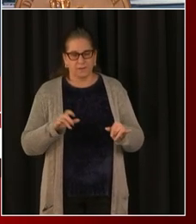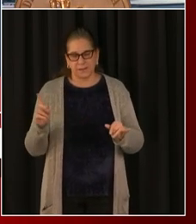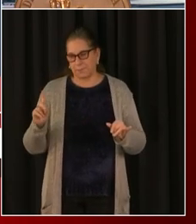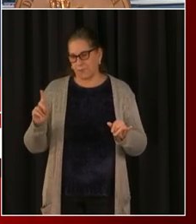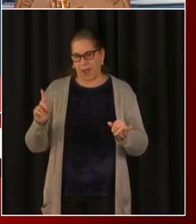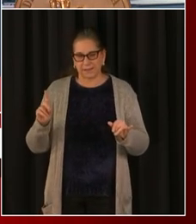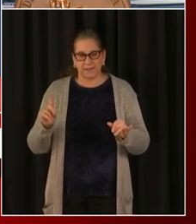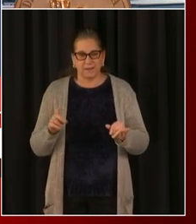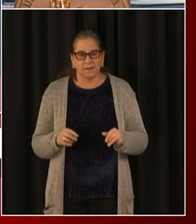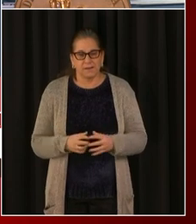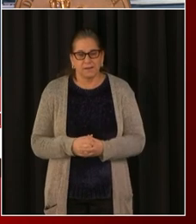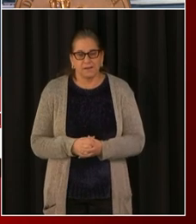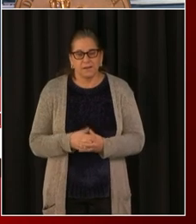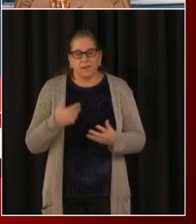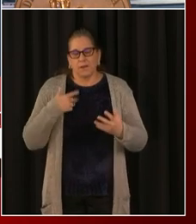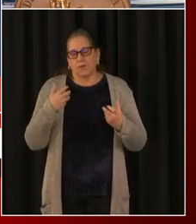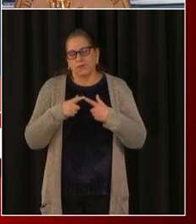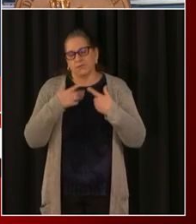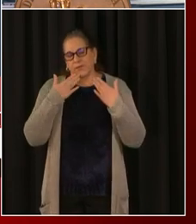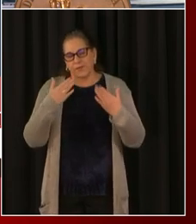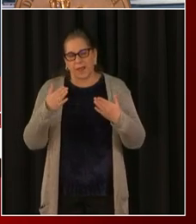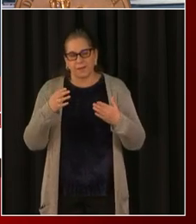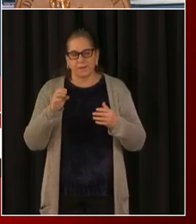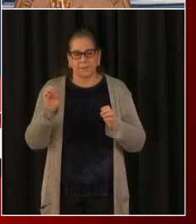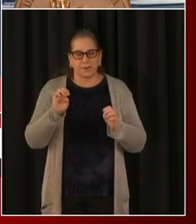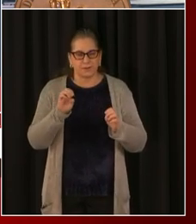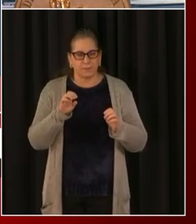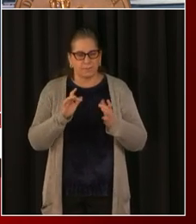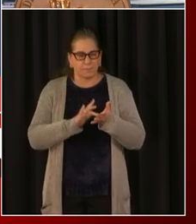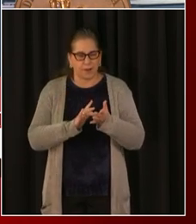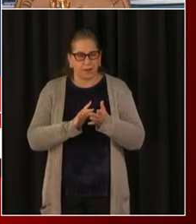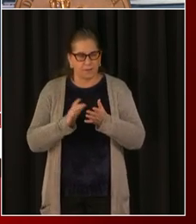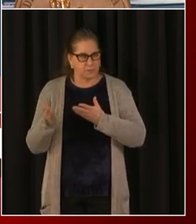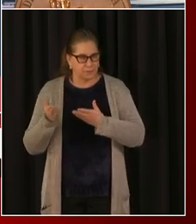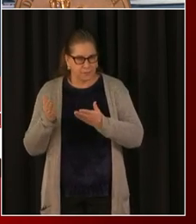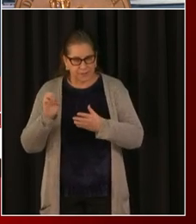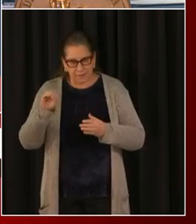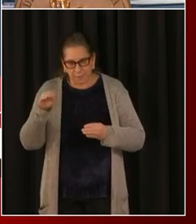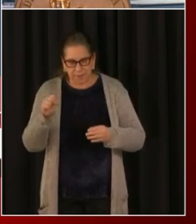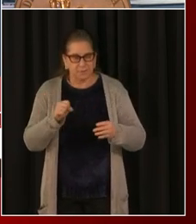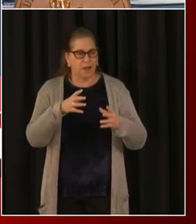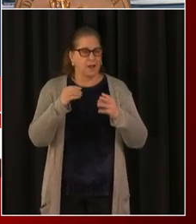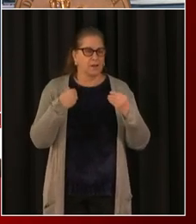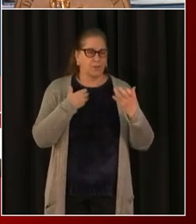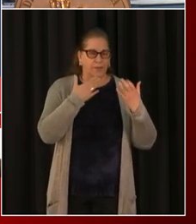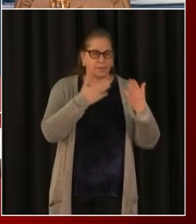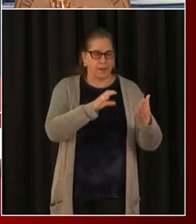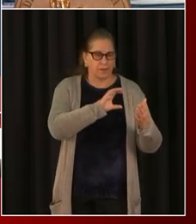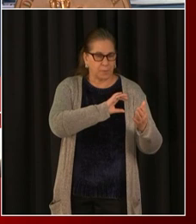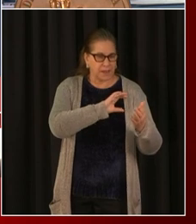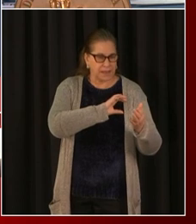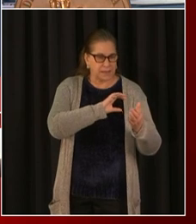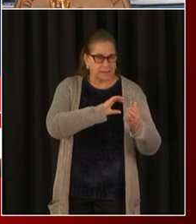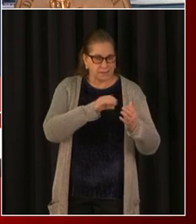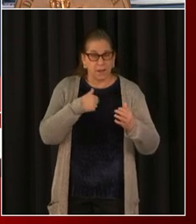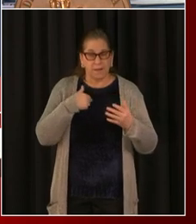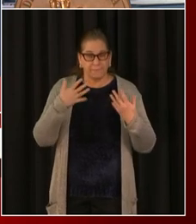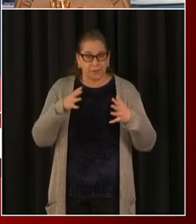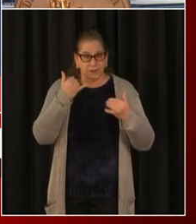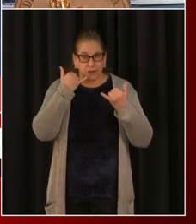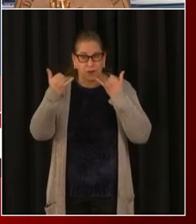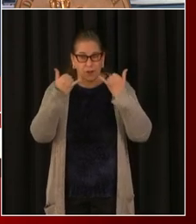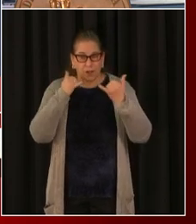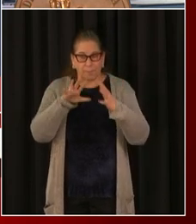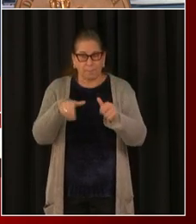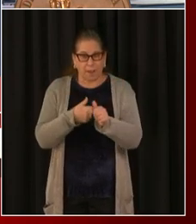the U.S. Capitol Police called us for backup, MPD answered the call and performed heroically. They were